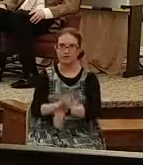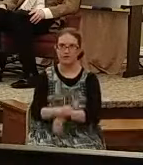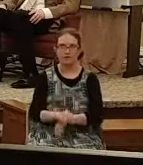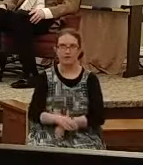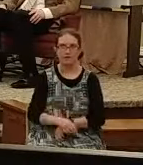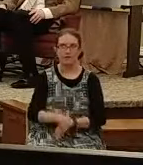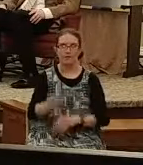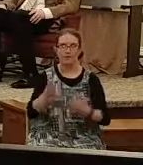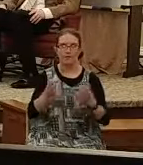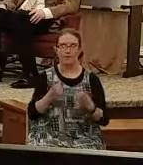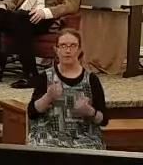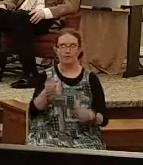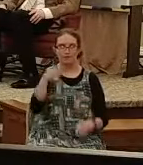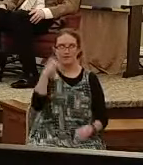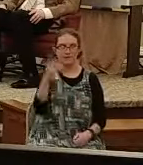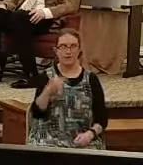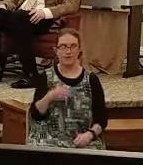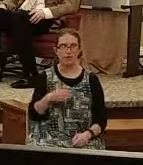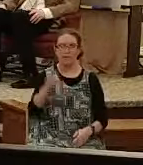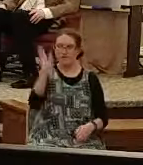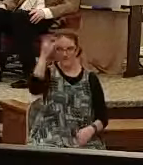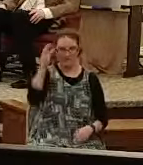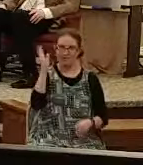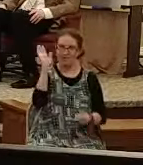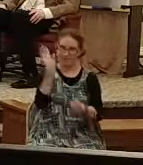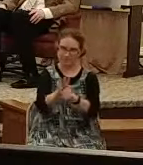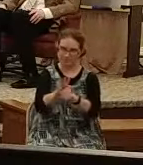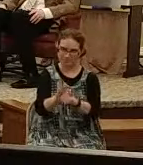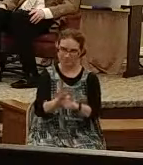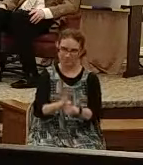amen, that's willing to say, okay, Satan, we have had enough.